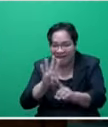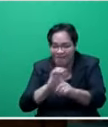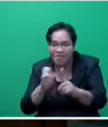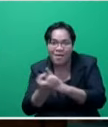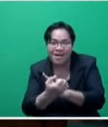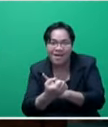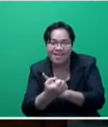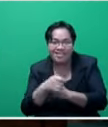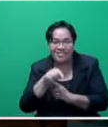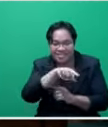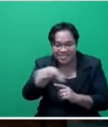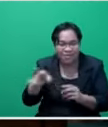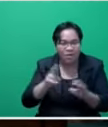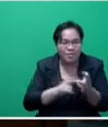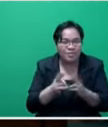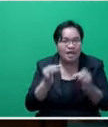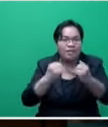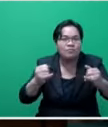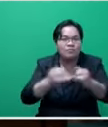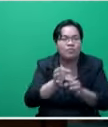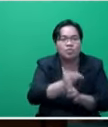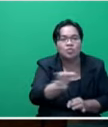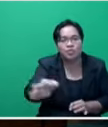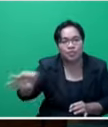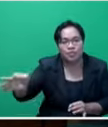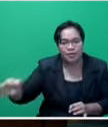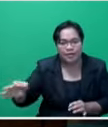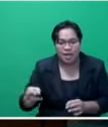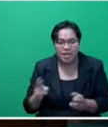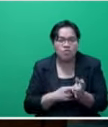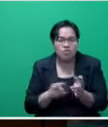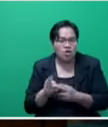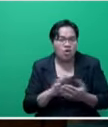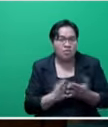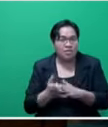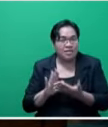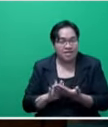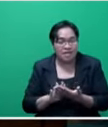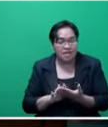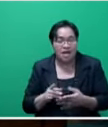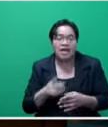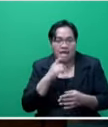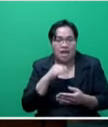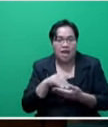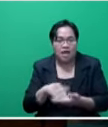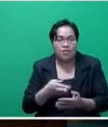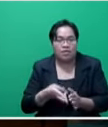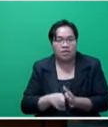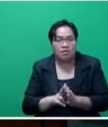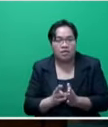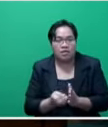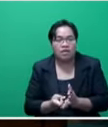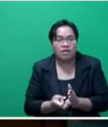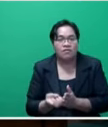the potential of our rural and maritime islands as we reset the rural community for Fiji economic recovery from the